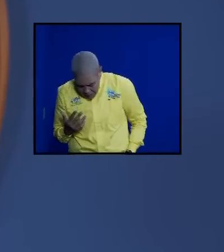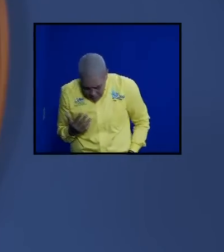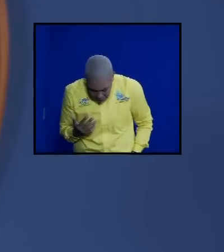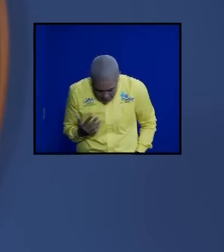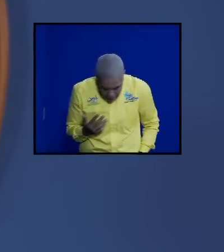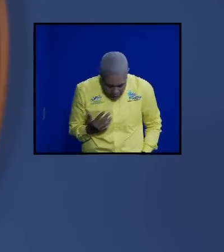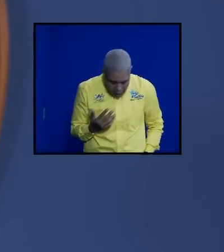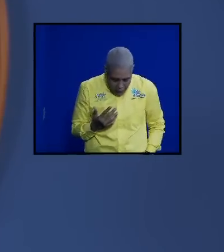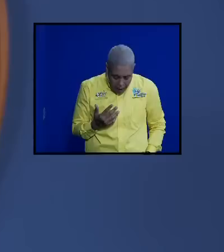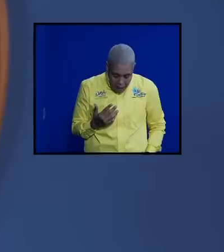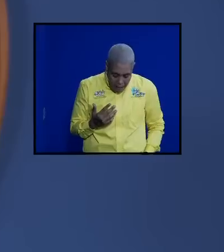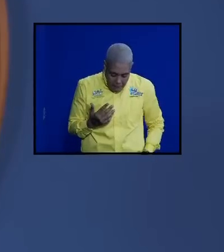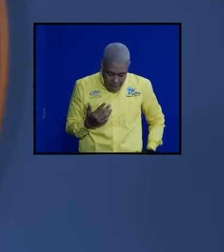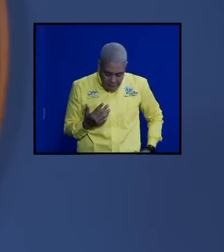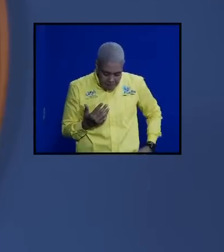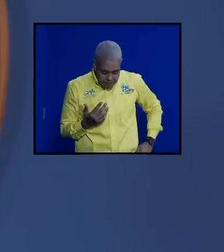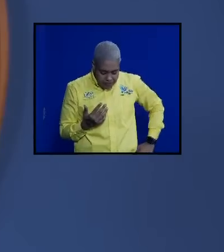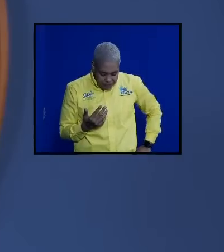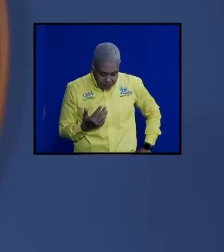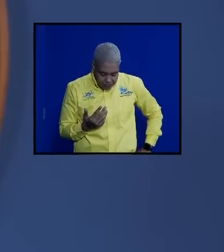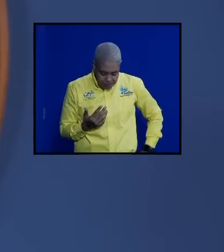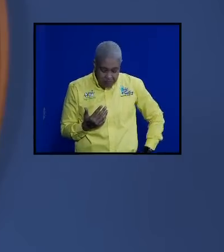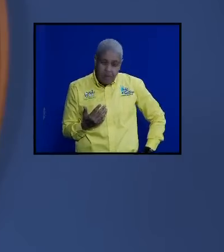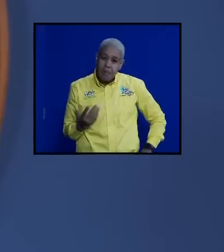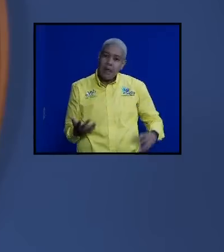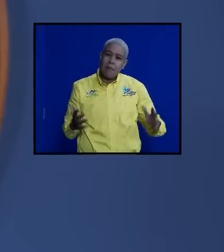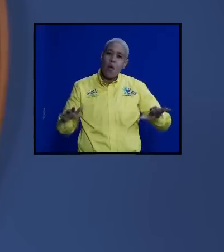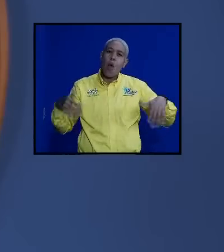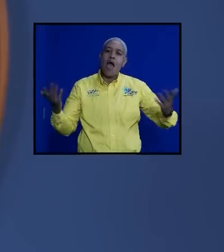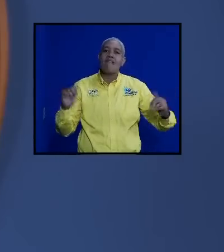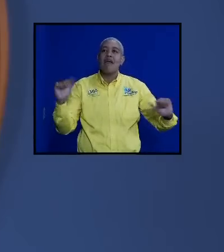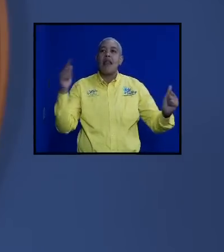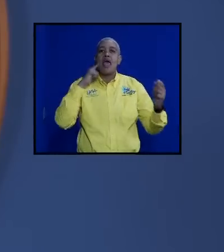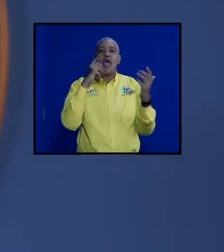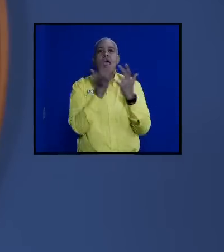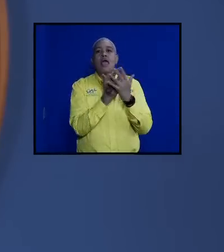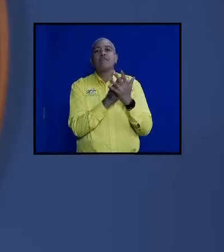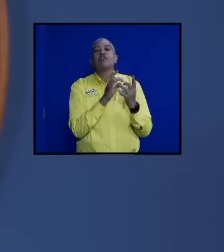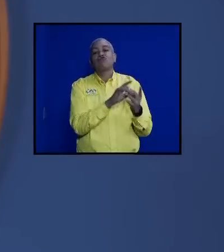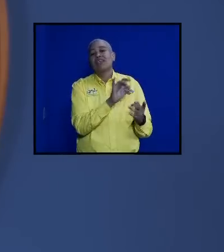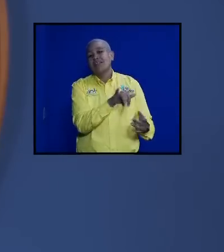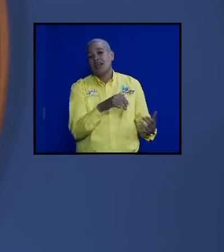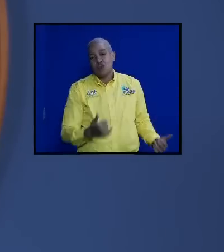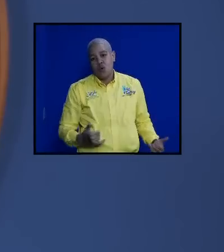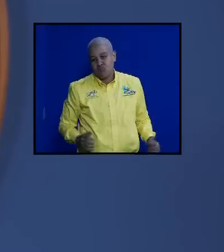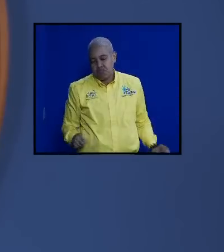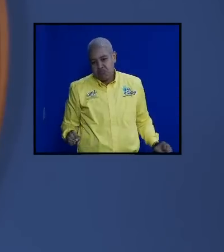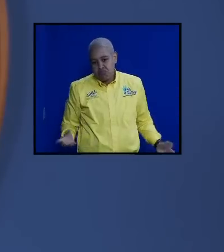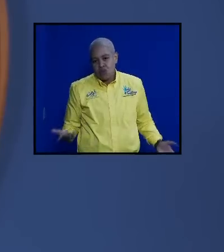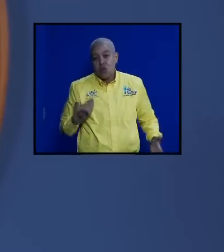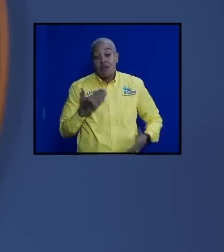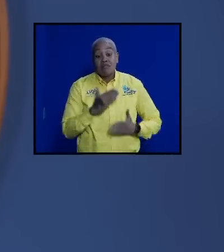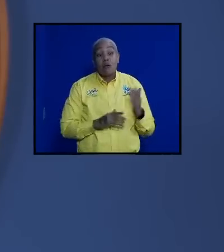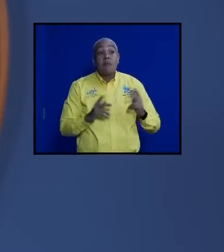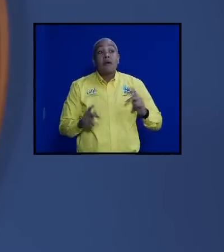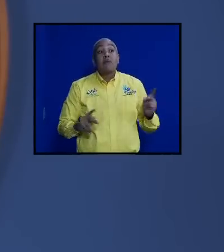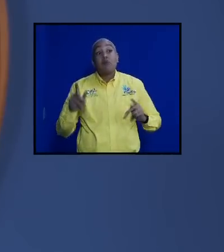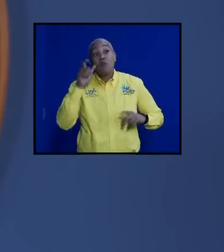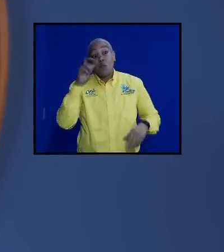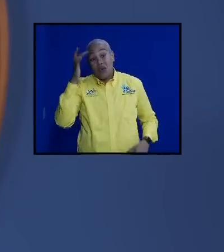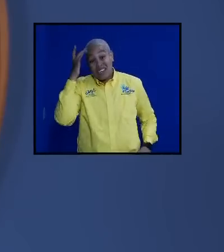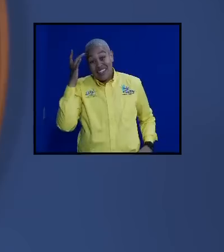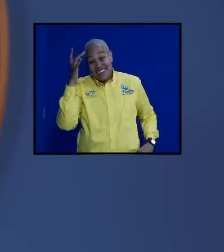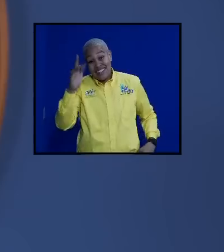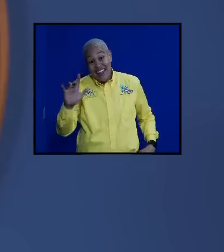we may not have any evidence on them at that point, right? So you have a set of people who